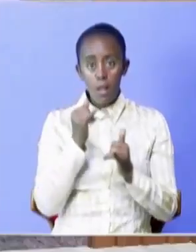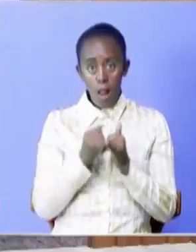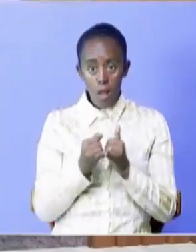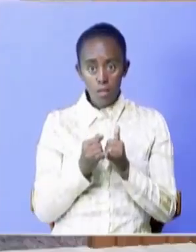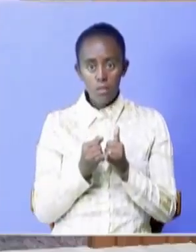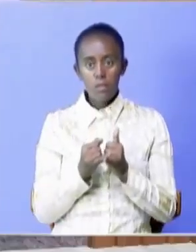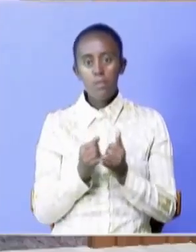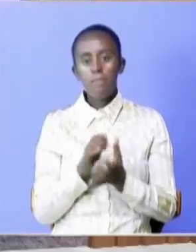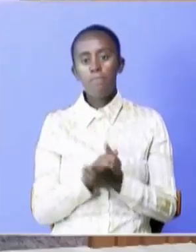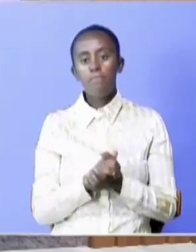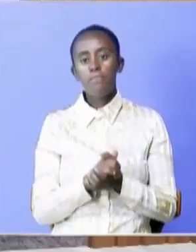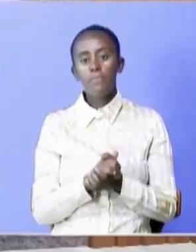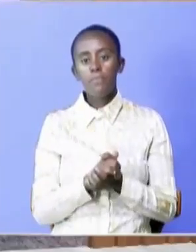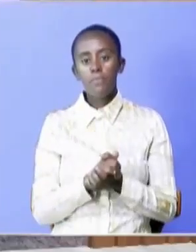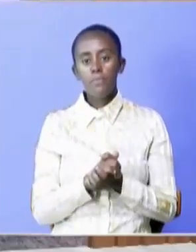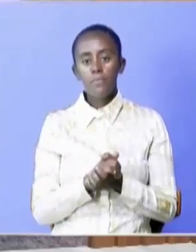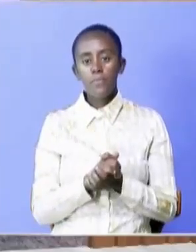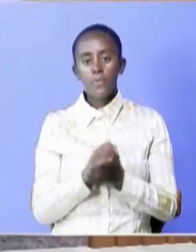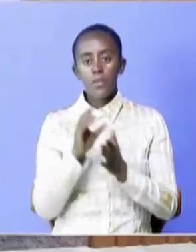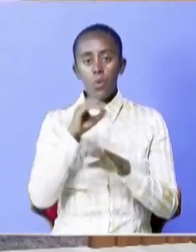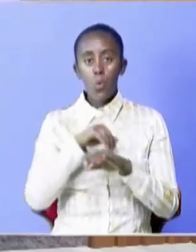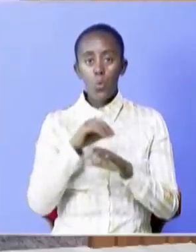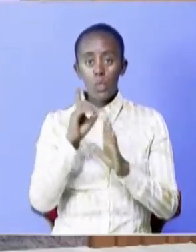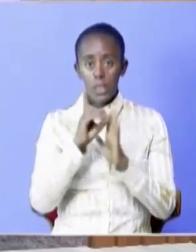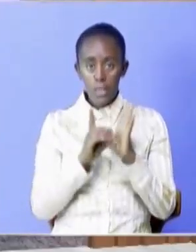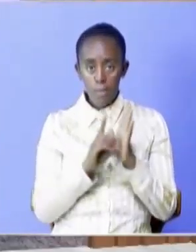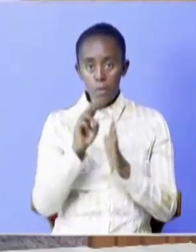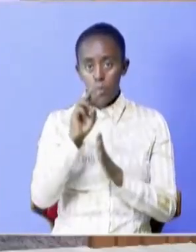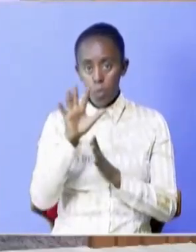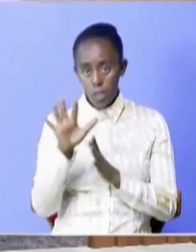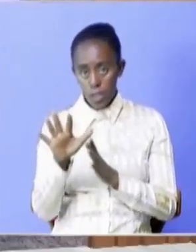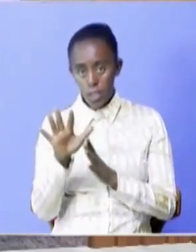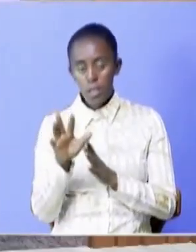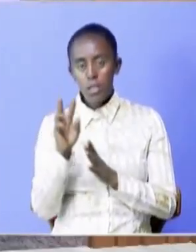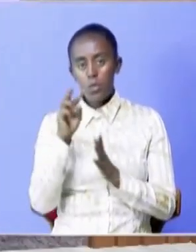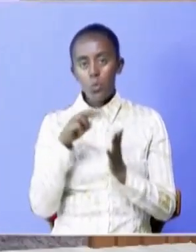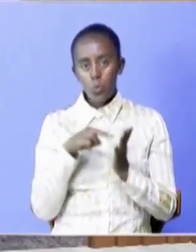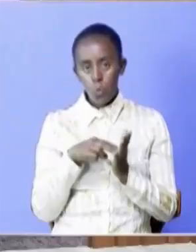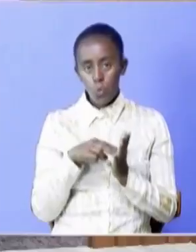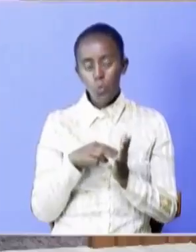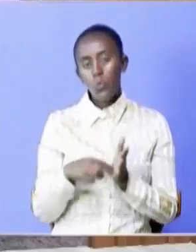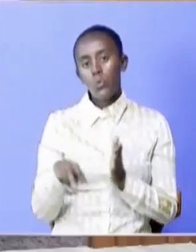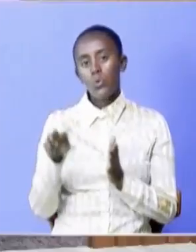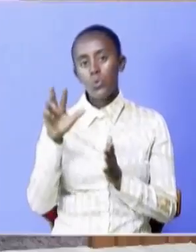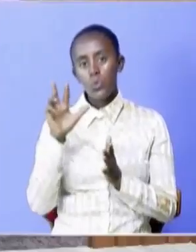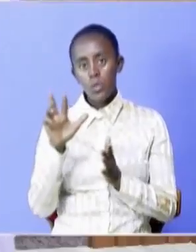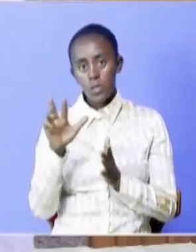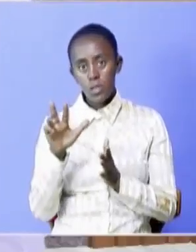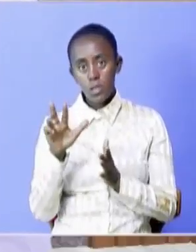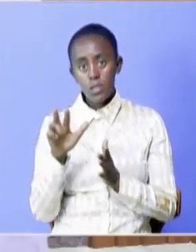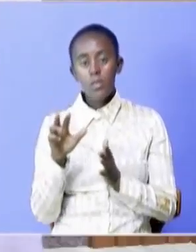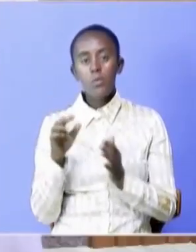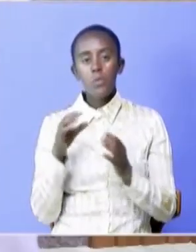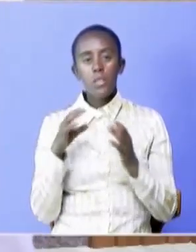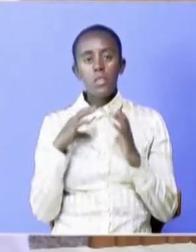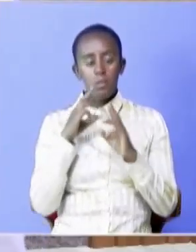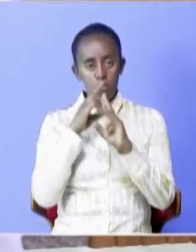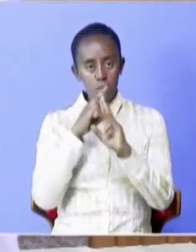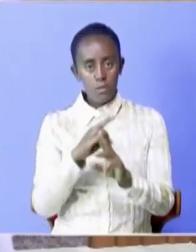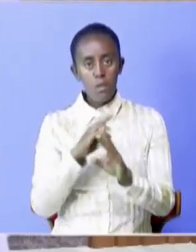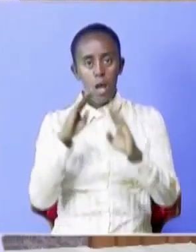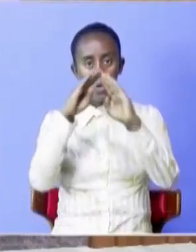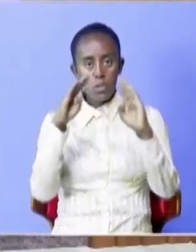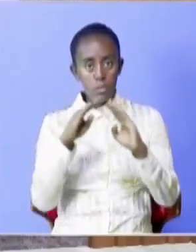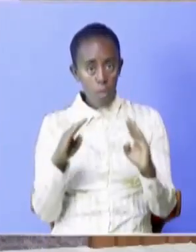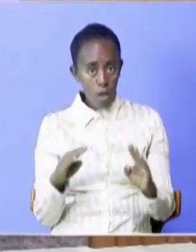one is on December 25, 2003, we celebrated